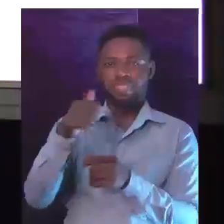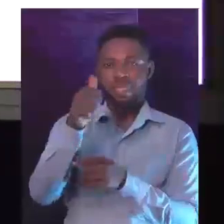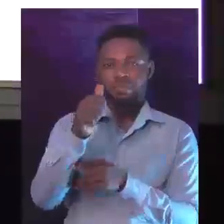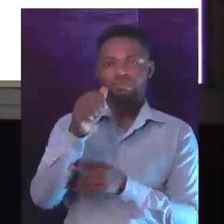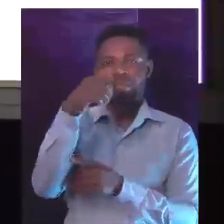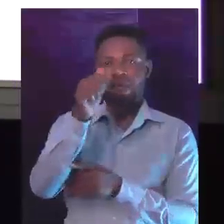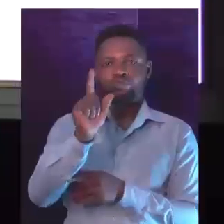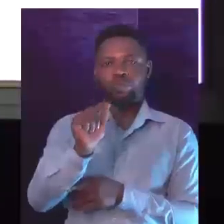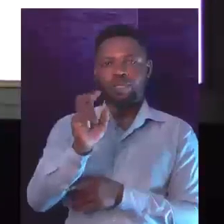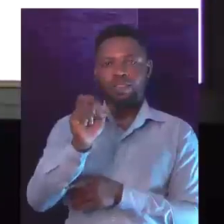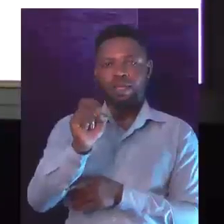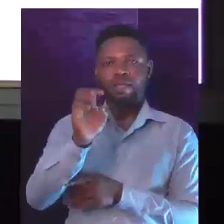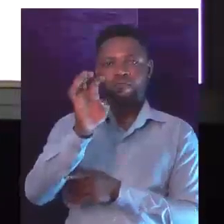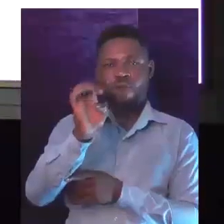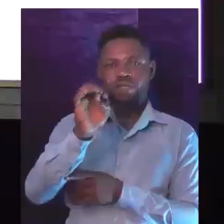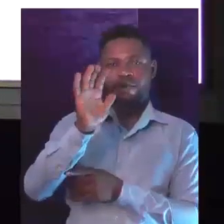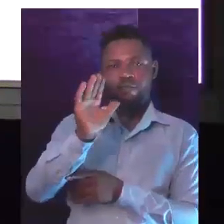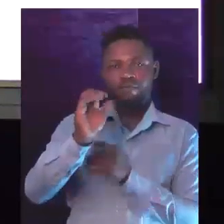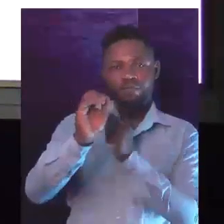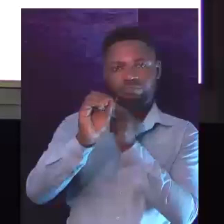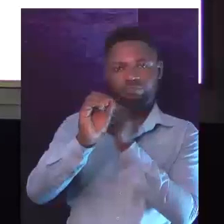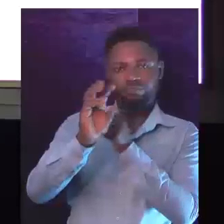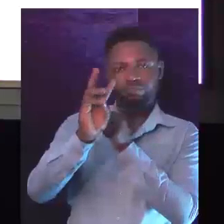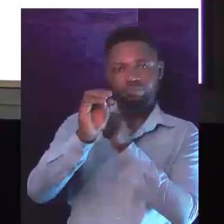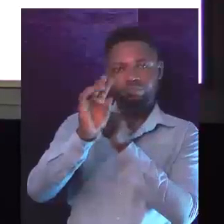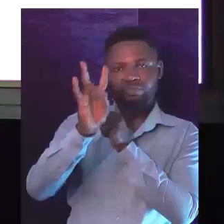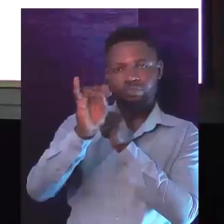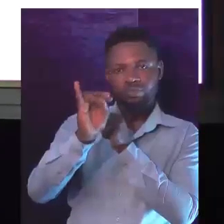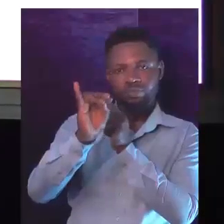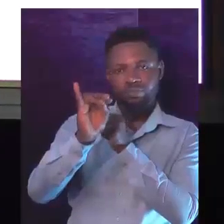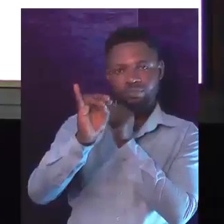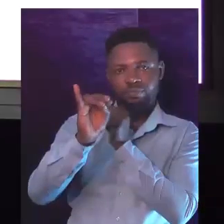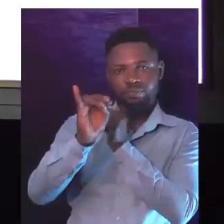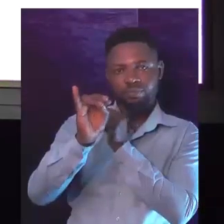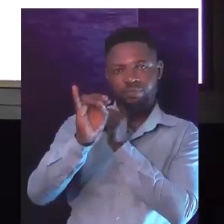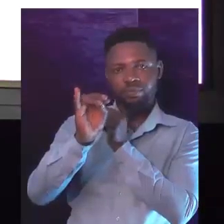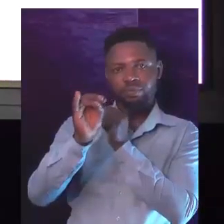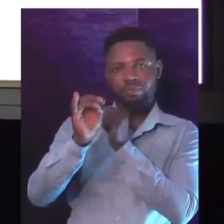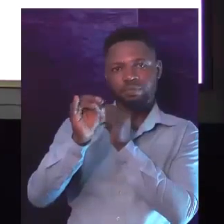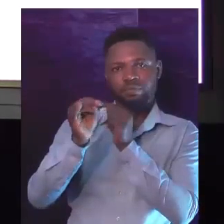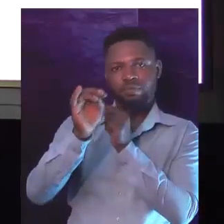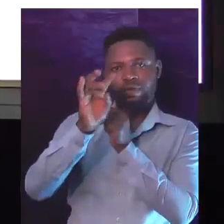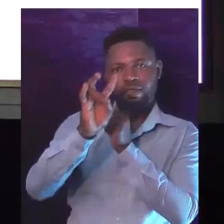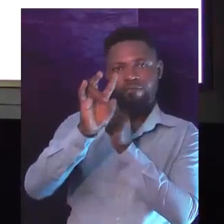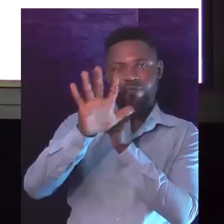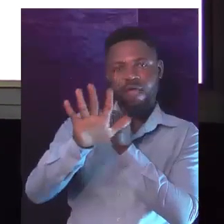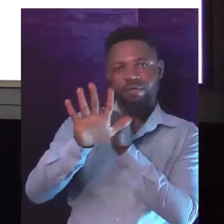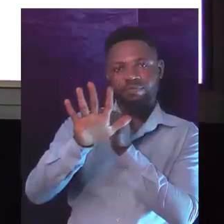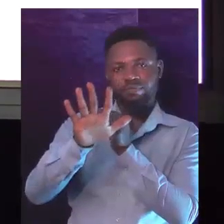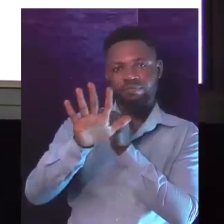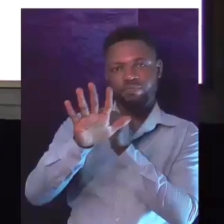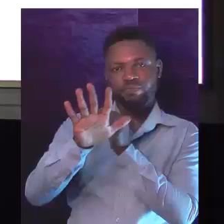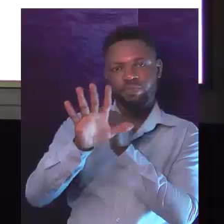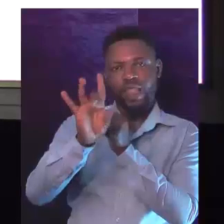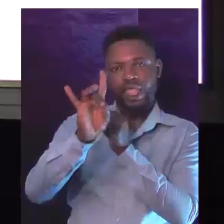in tens. 10, 20, 30, 40, 50, 60, 70, plus this one, 5,